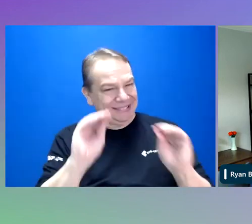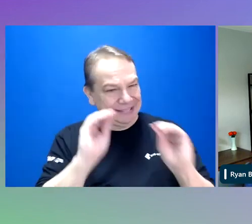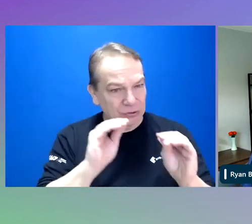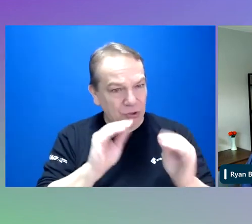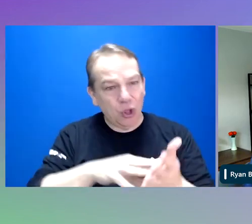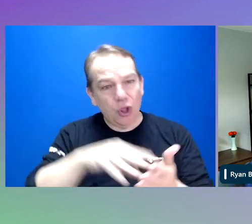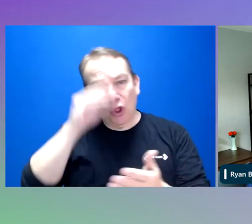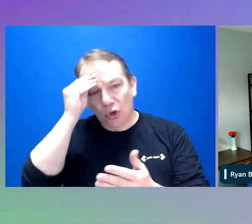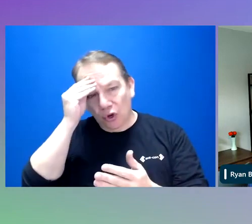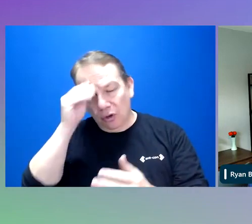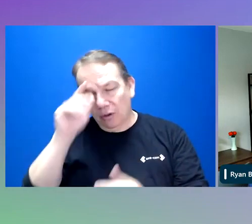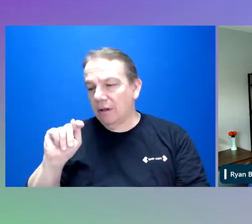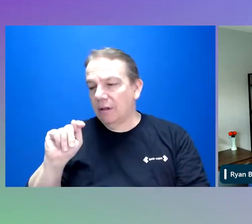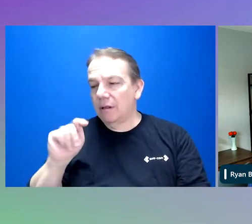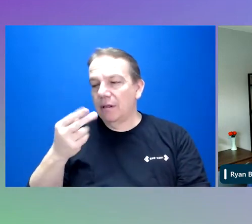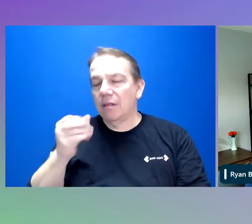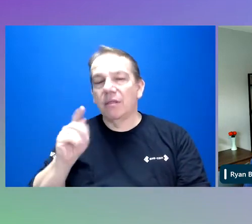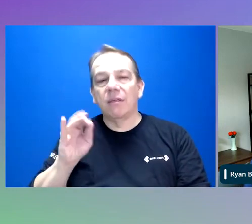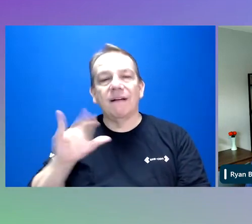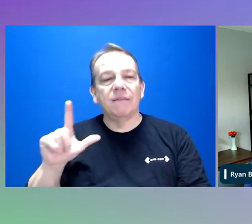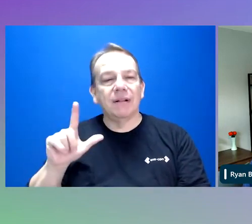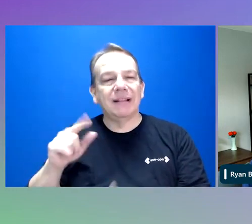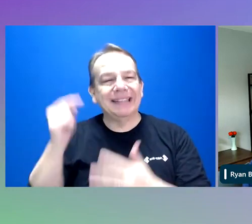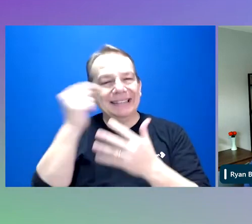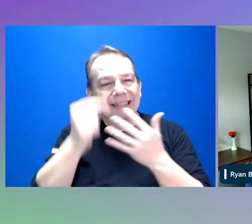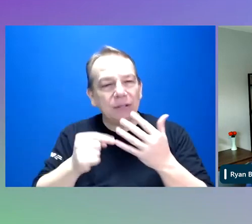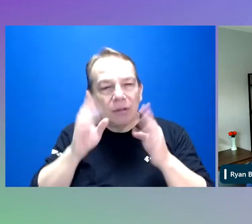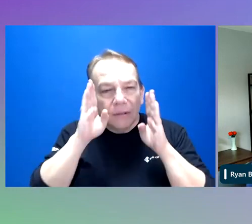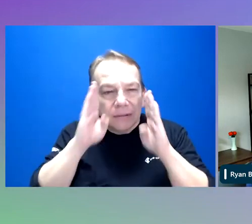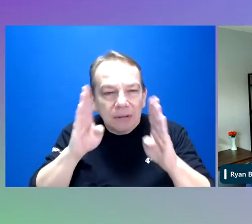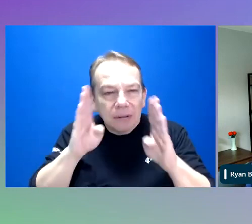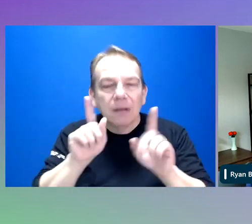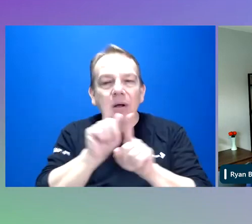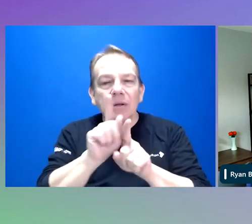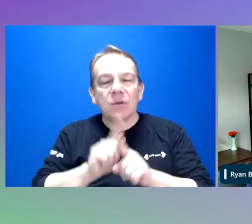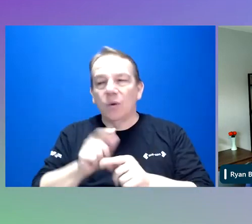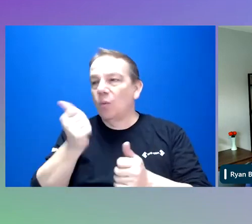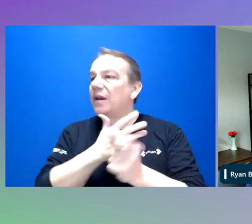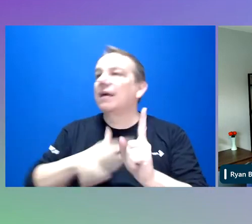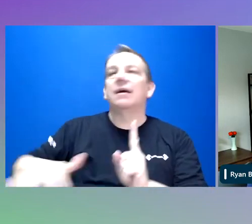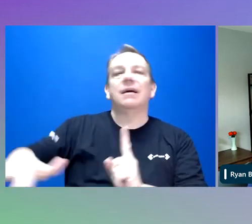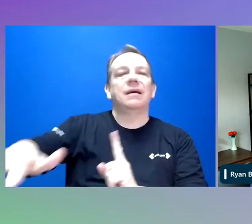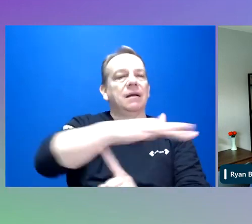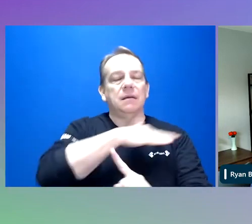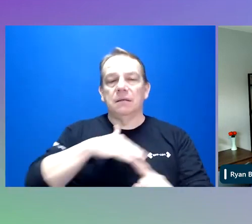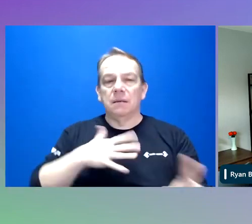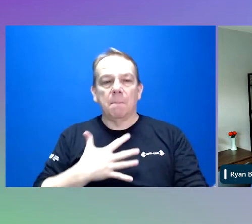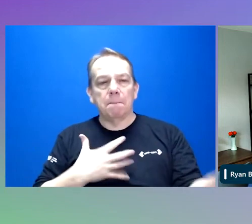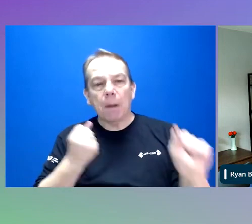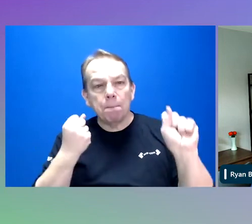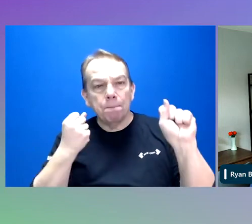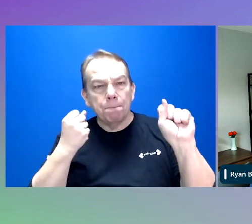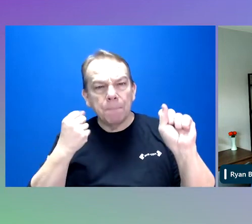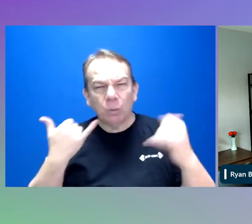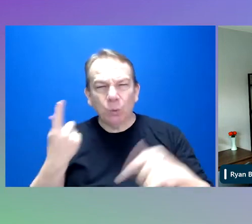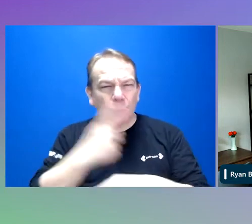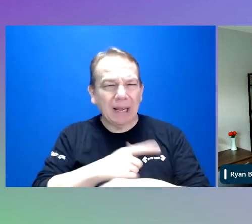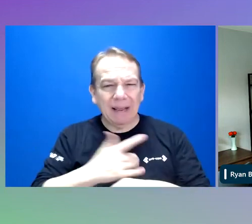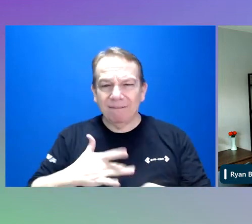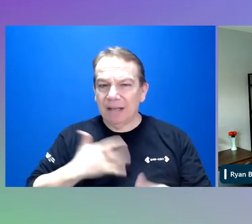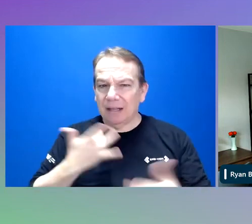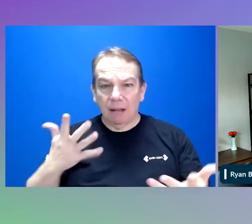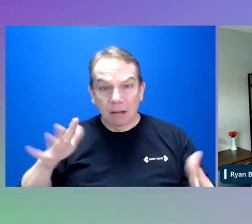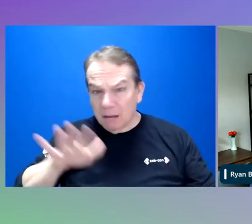that thoughtful and also detail-oriented, especially when everything around us is moving faster and faster, and the